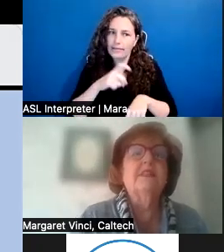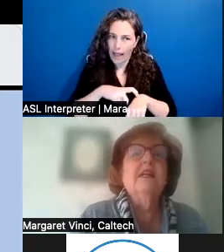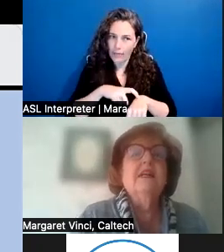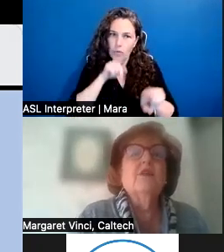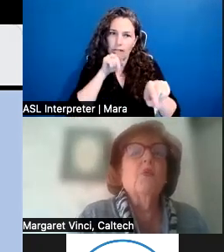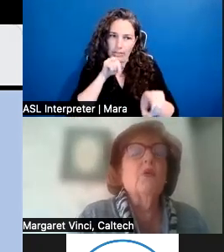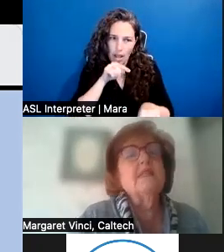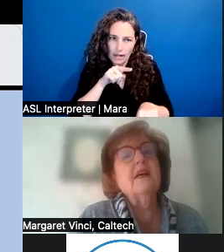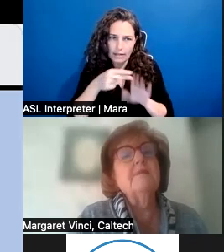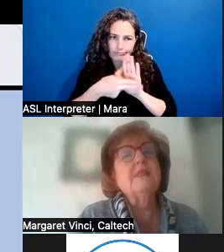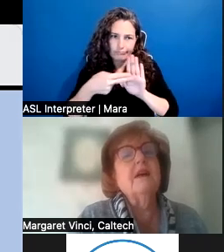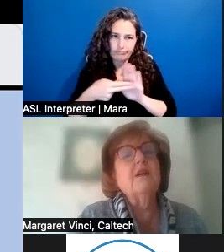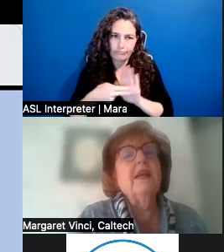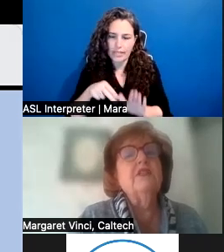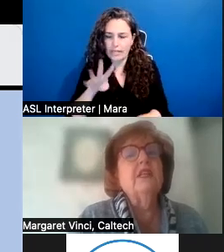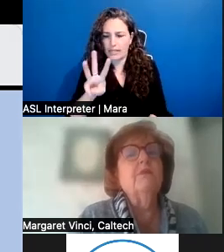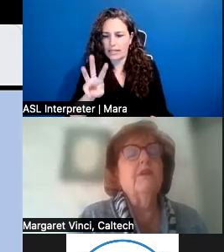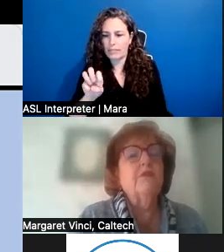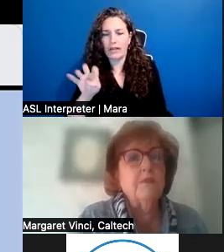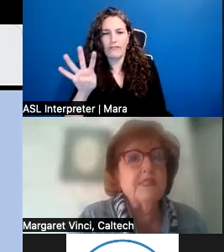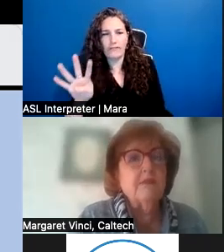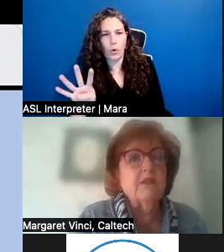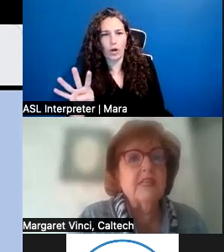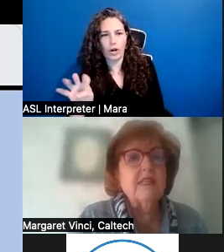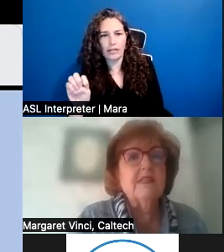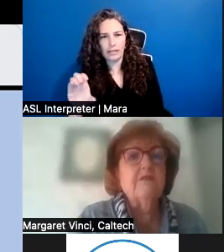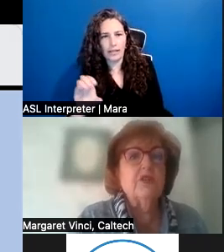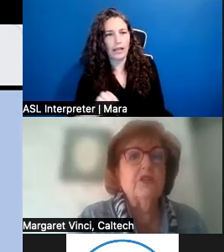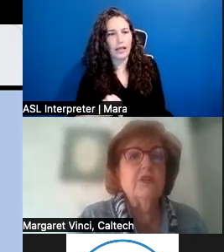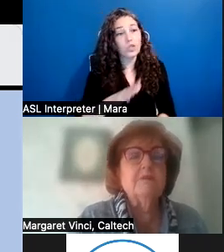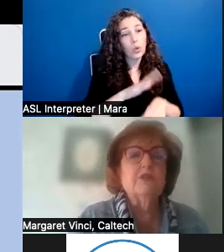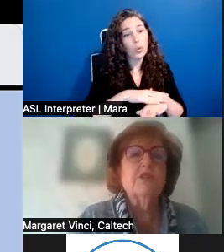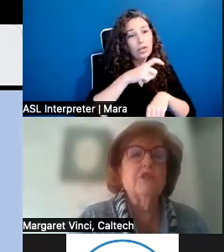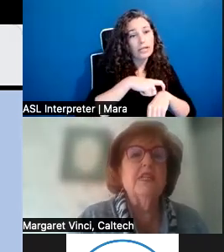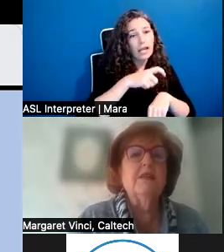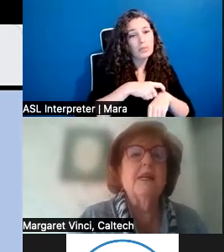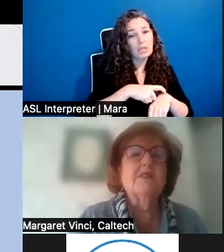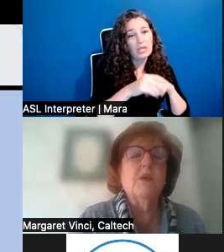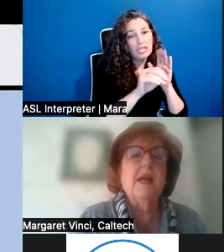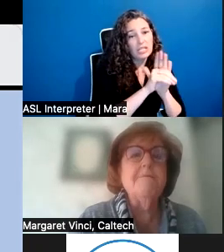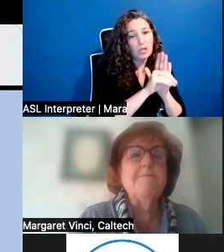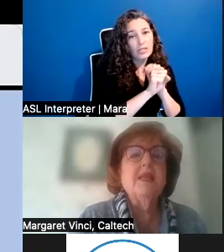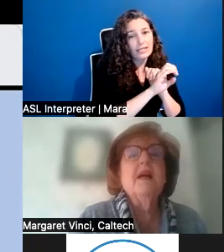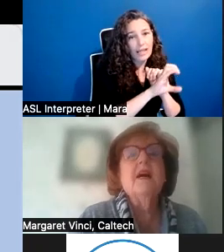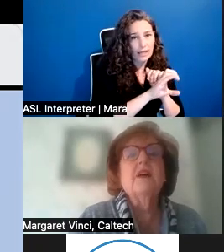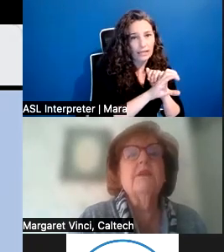event. So warning times range anywhere from 0 seconds in Fortuna, which was 13 miles